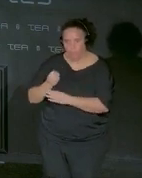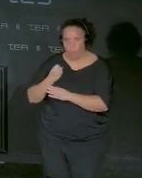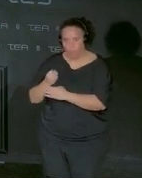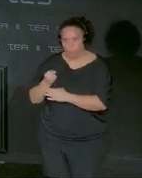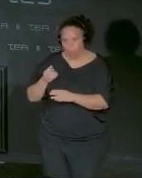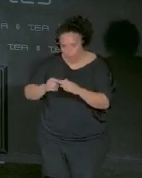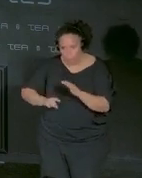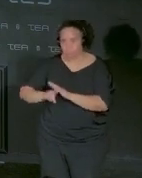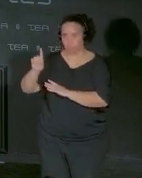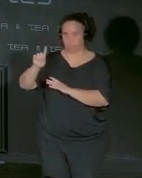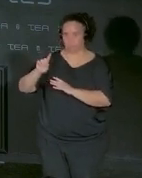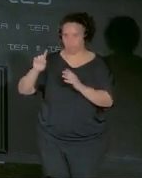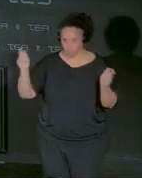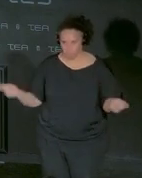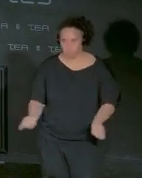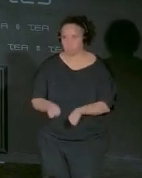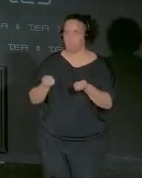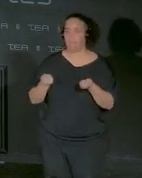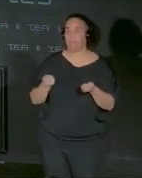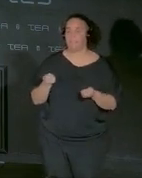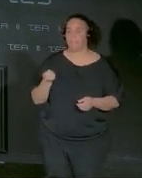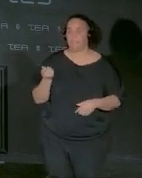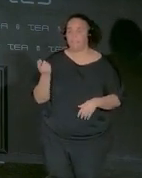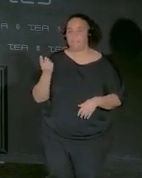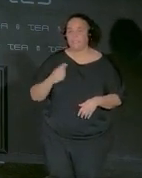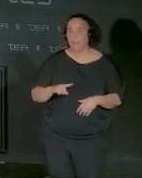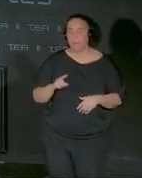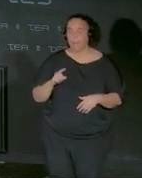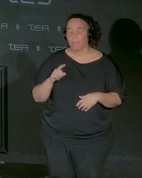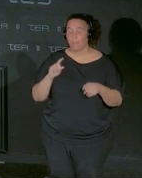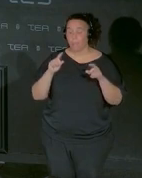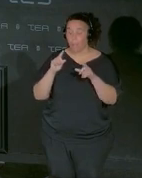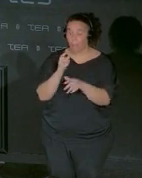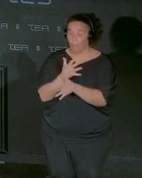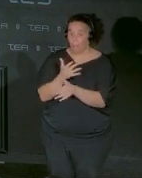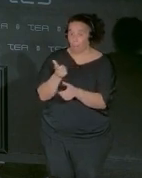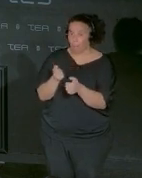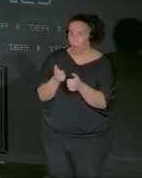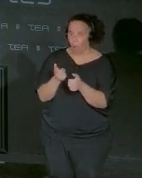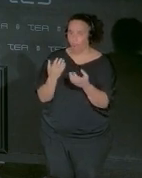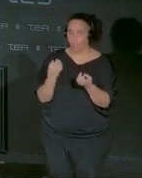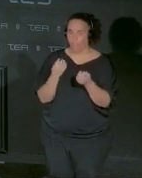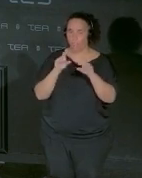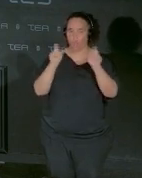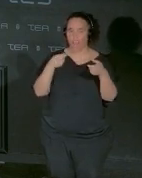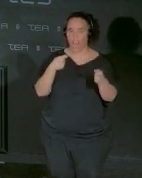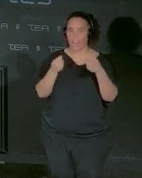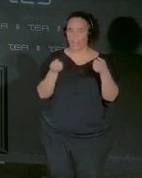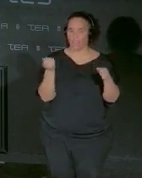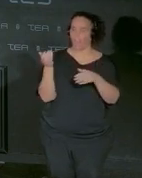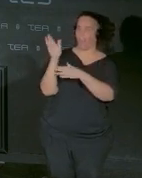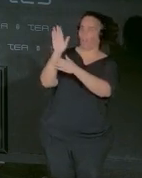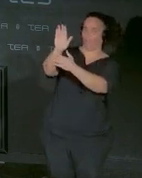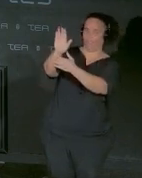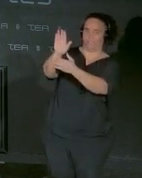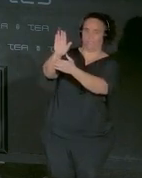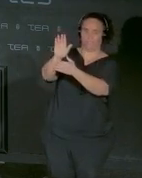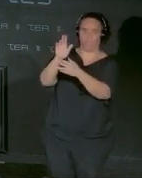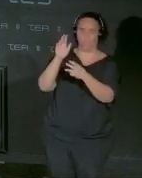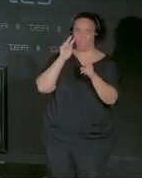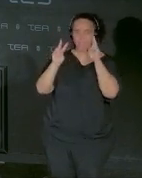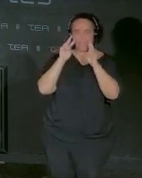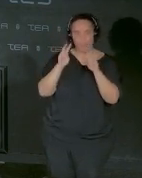So we're creating a lot of great games. Like yesterday, I saw the trailer for the Spanish games, and almost every game in there, I was like, whoa, that